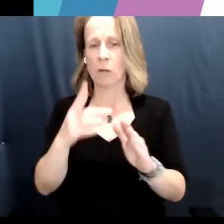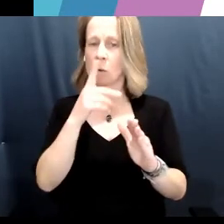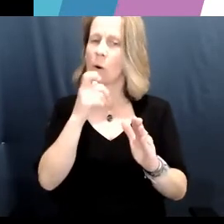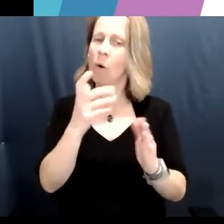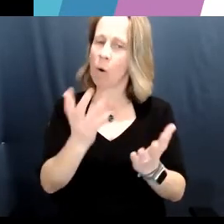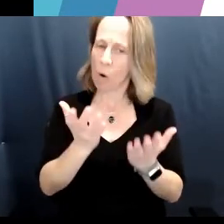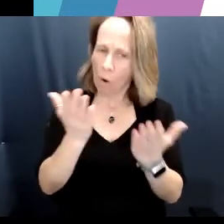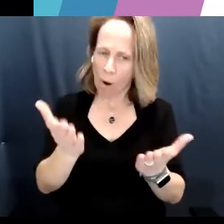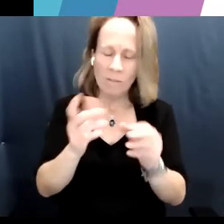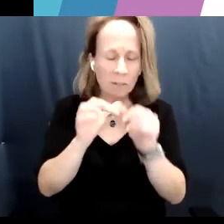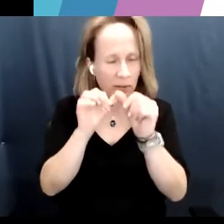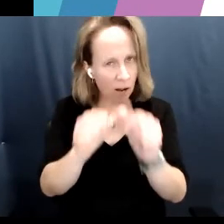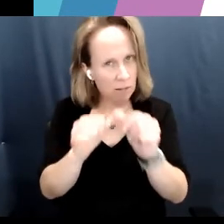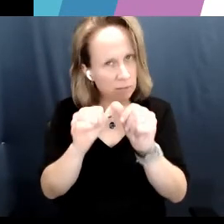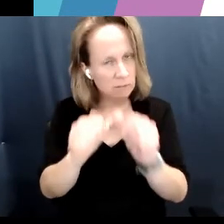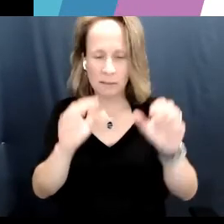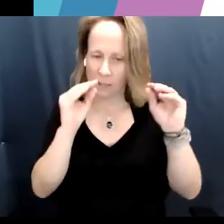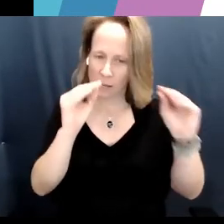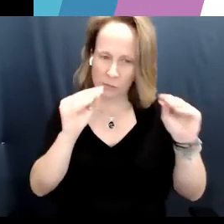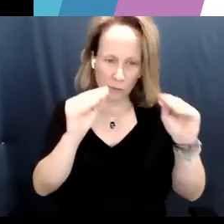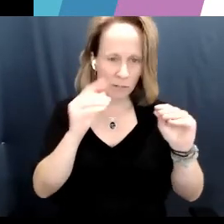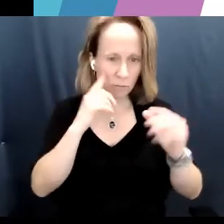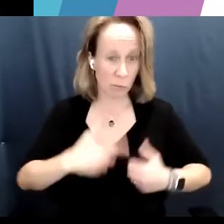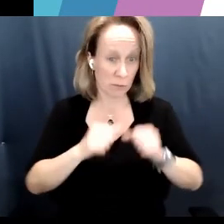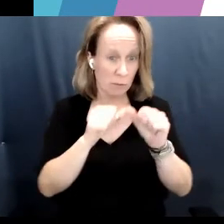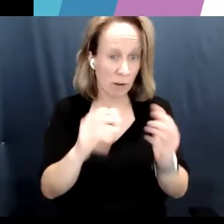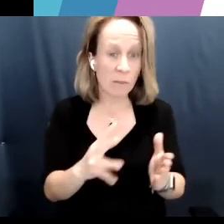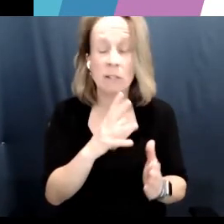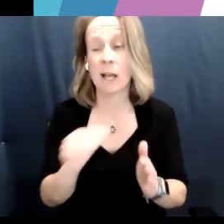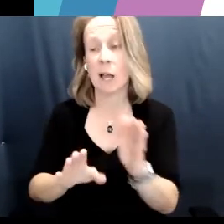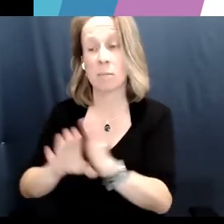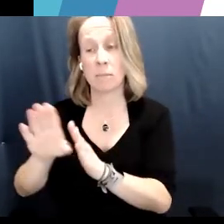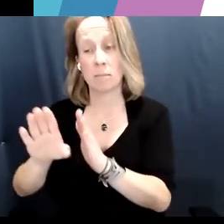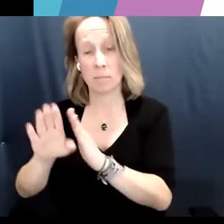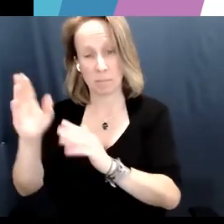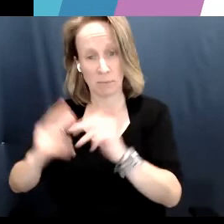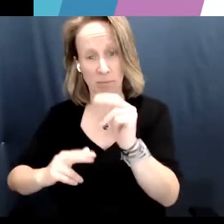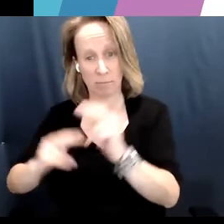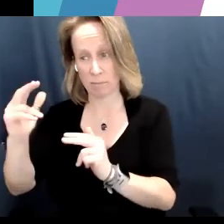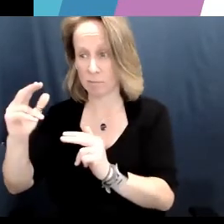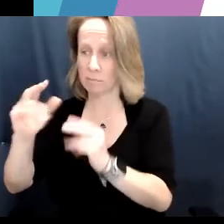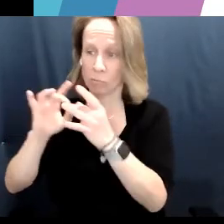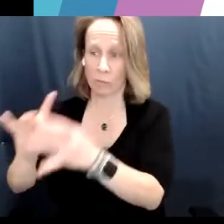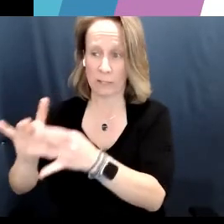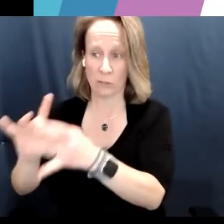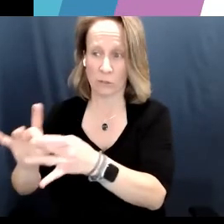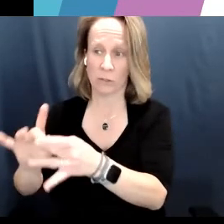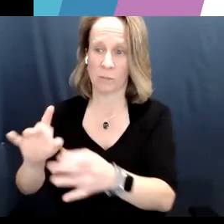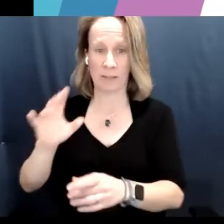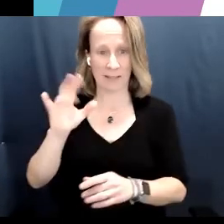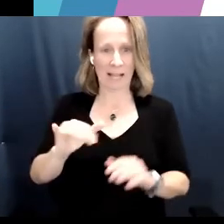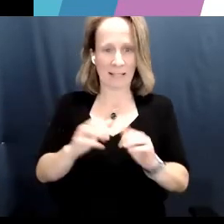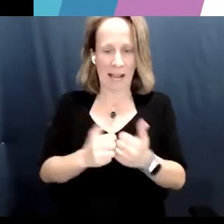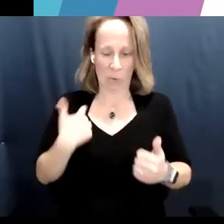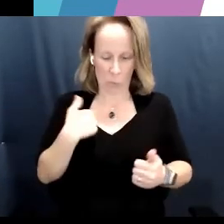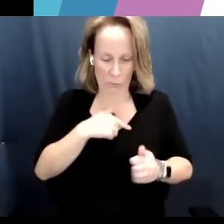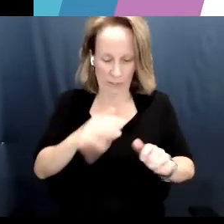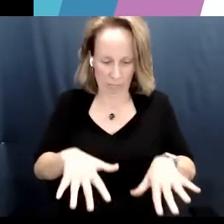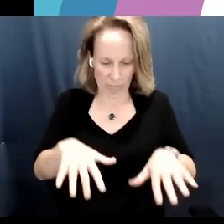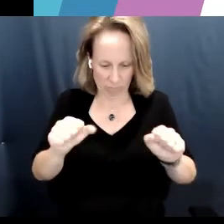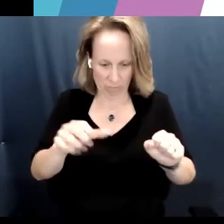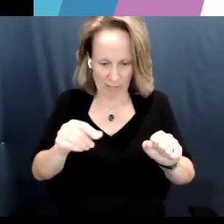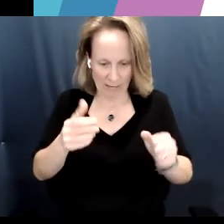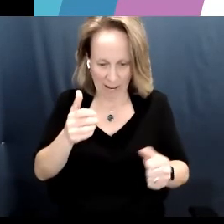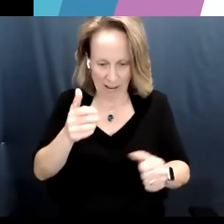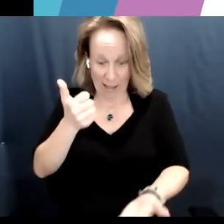and support to survivors while building relationships. This is how we take a part in shifting the culture.